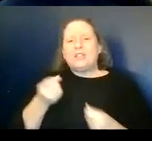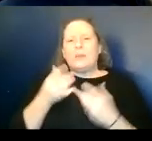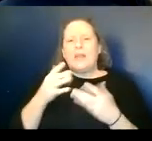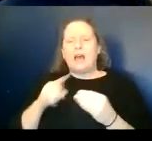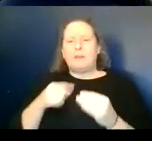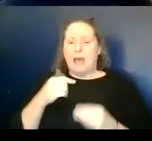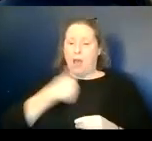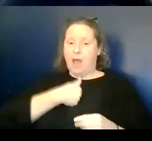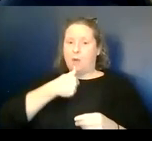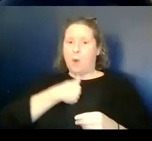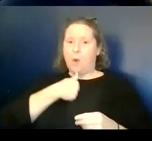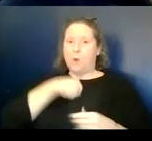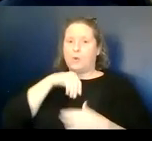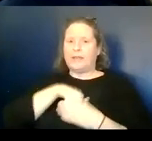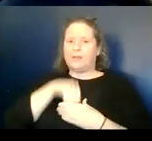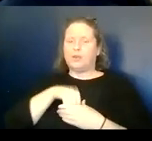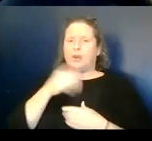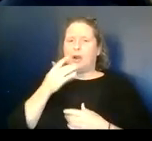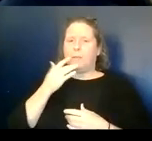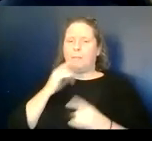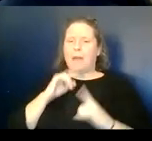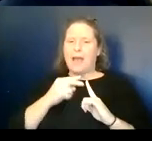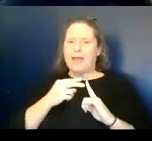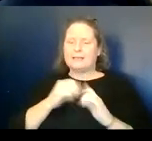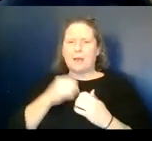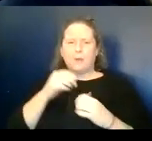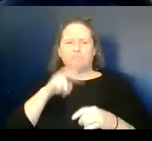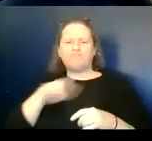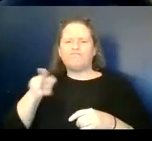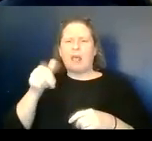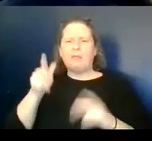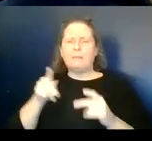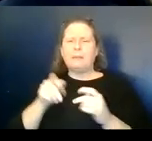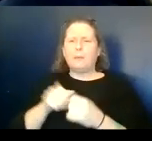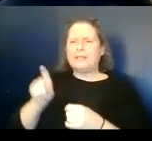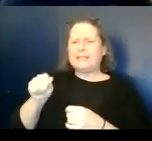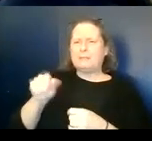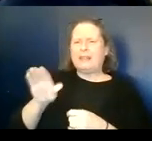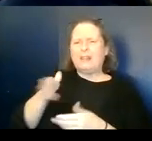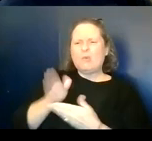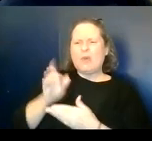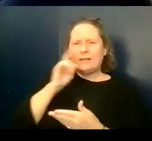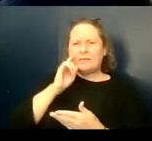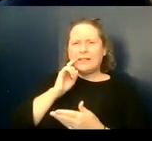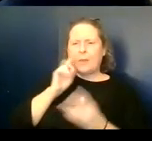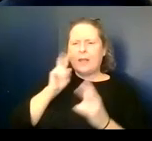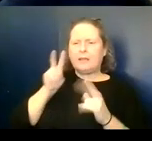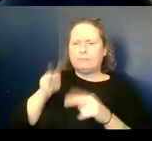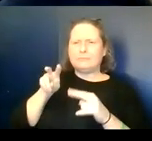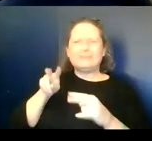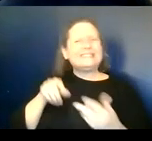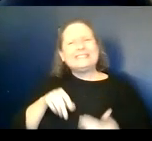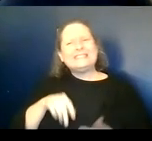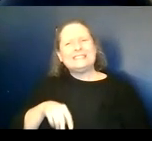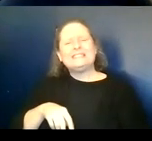internal bias of how we think of the rights of people with disabilities in terms of sexuality. Okay. So you